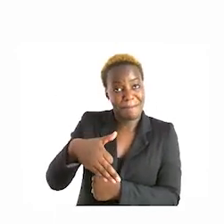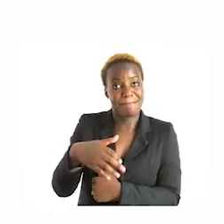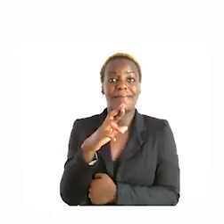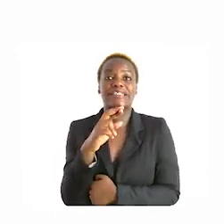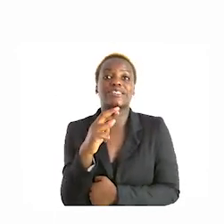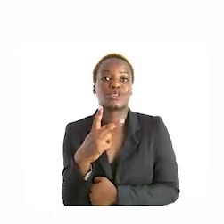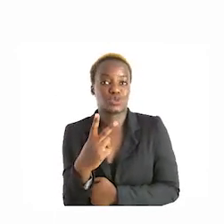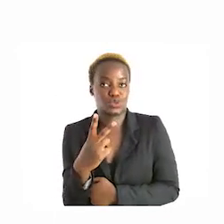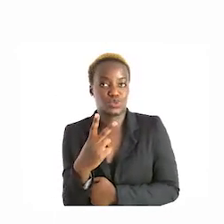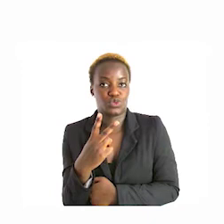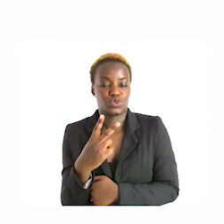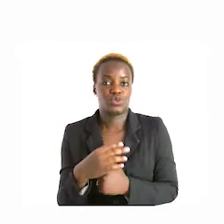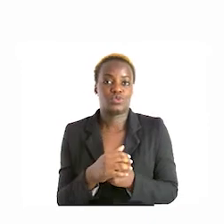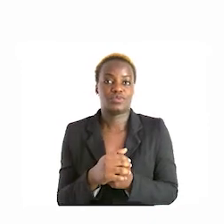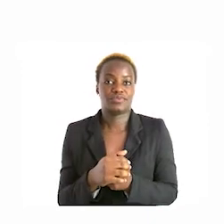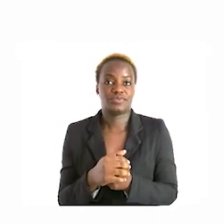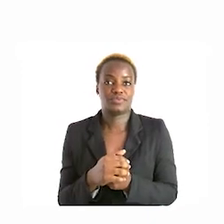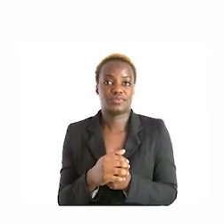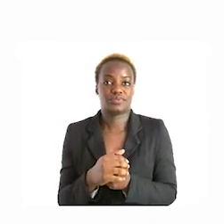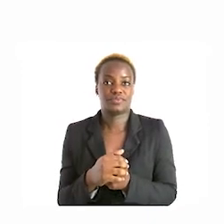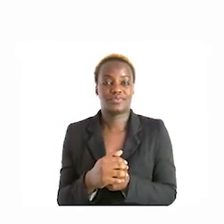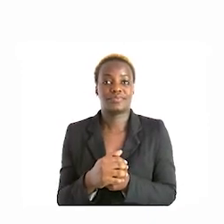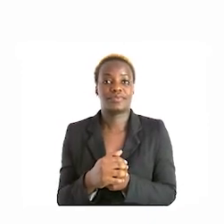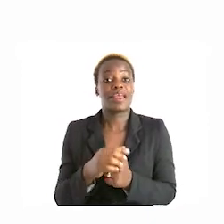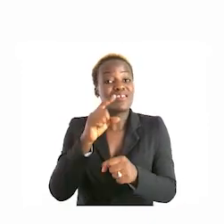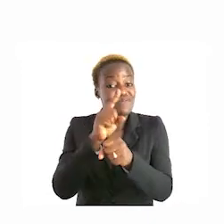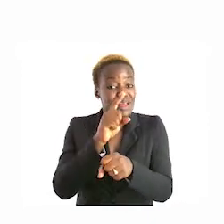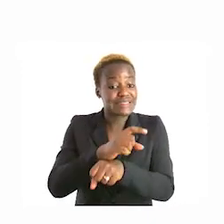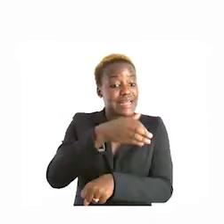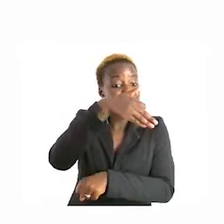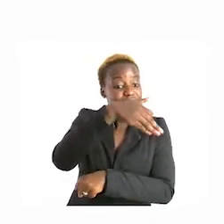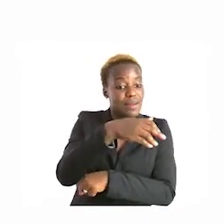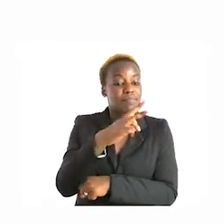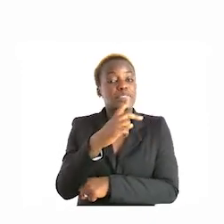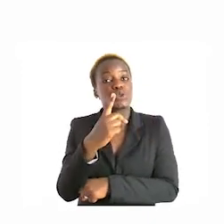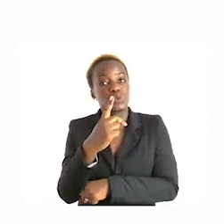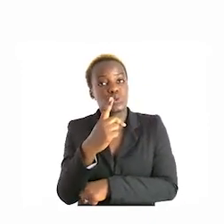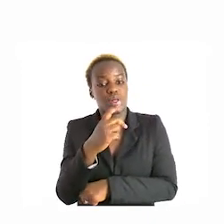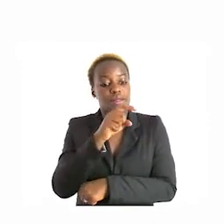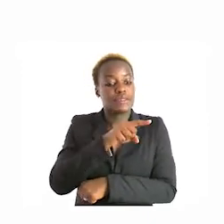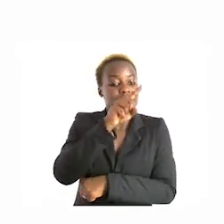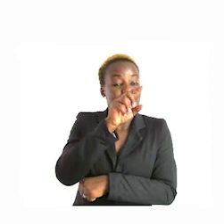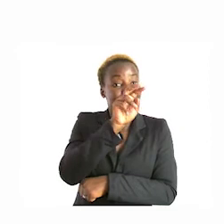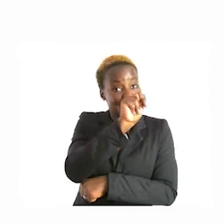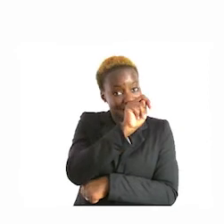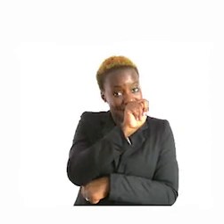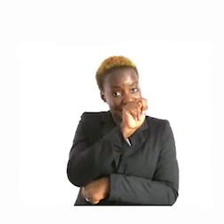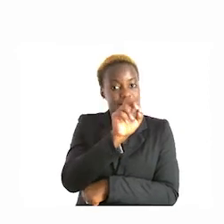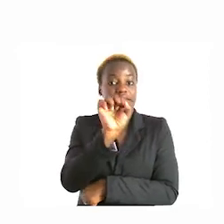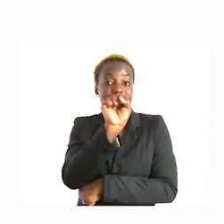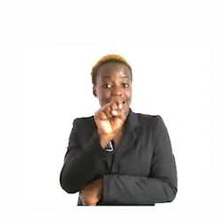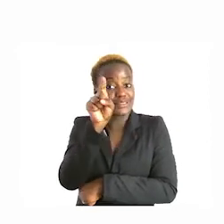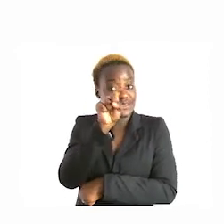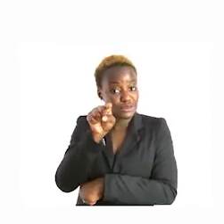You can also write that 15 Namibian dollar first. And then do you have any cents? Yes, you have a